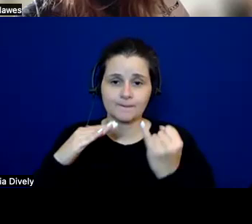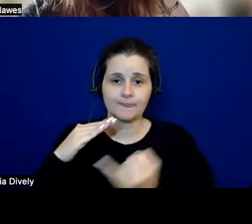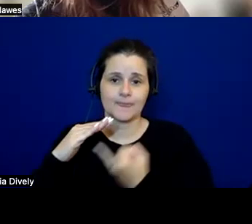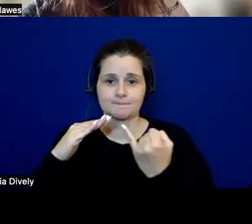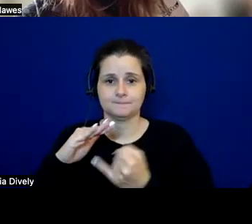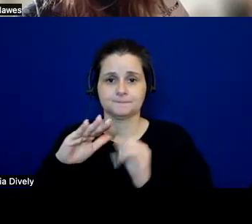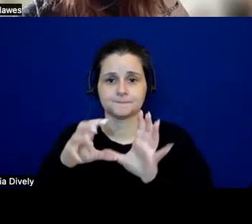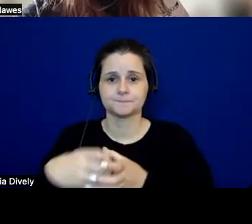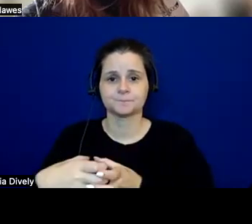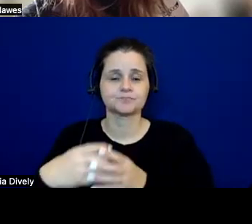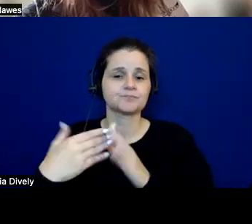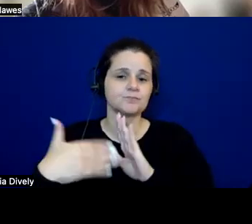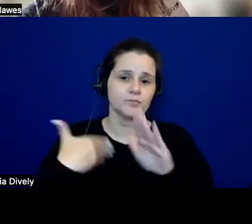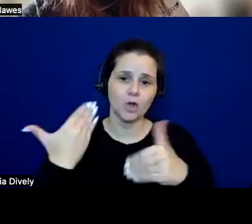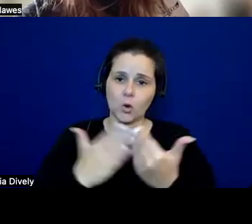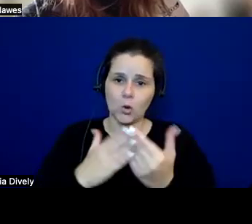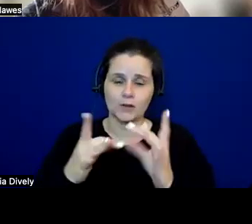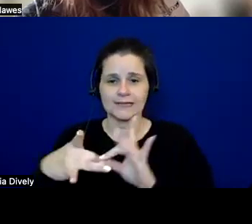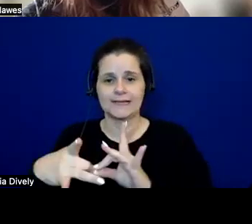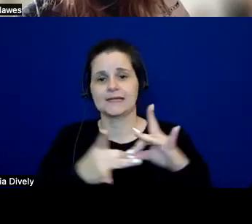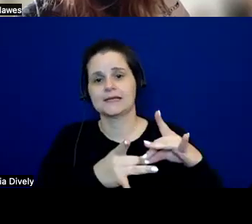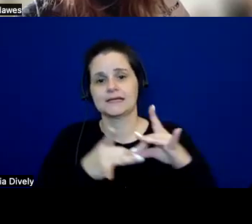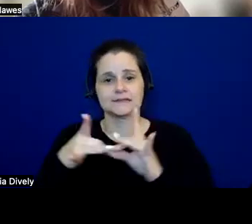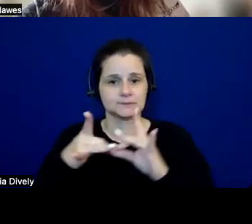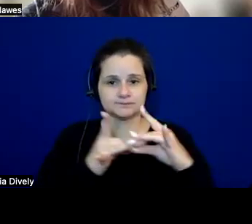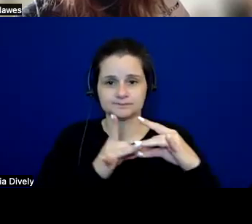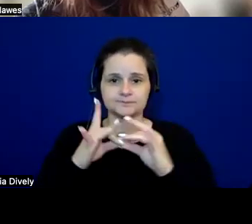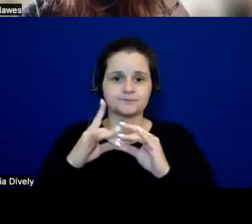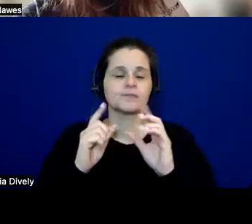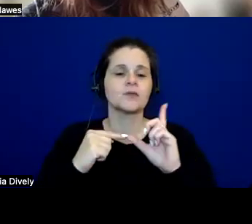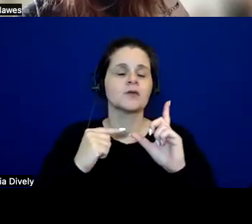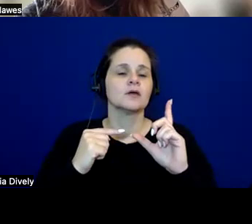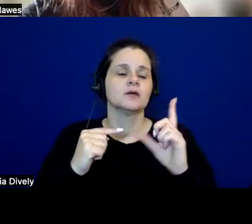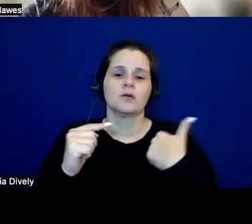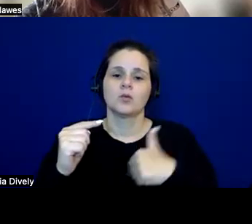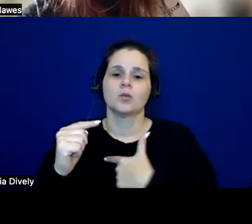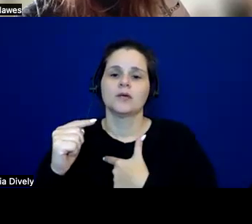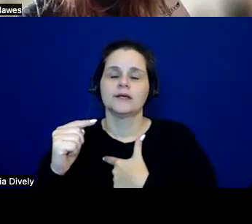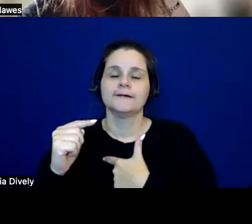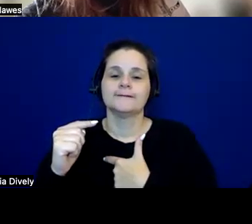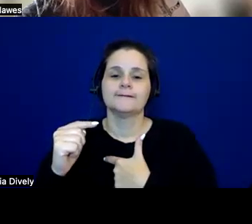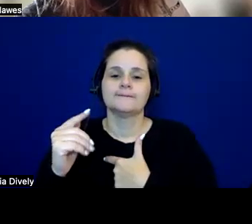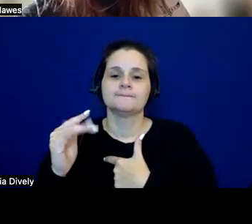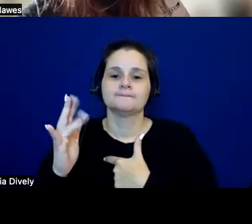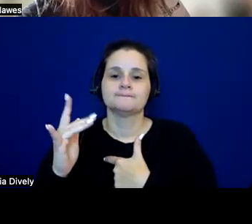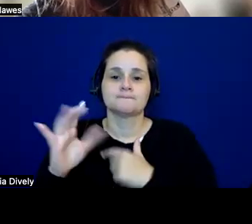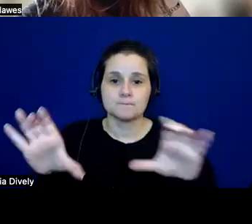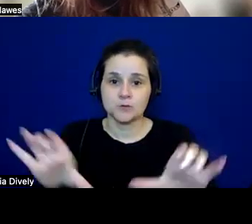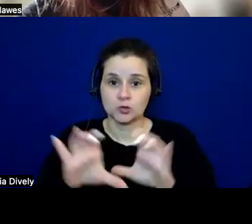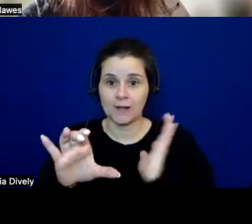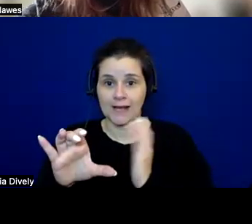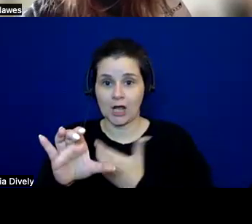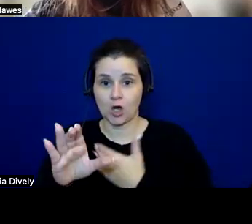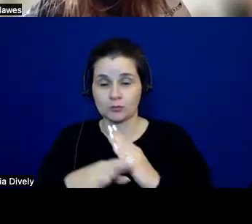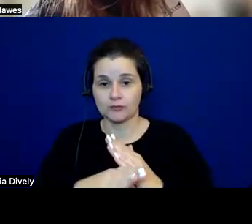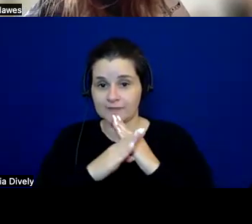things are connected. And when we are, you know, doing our prevention work,